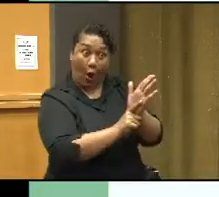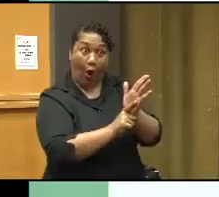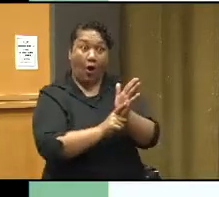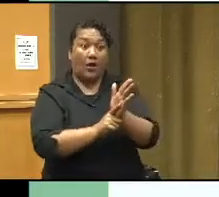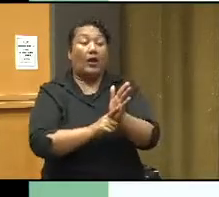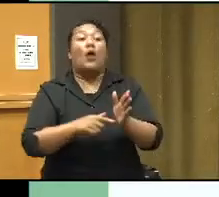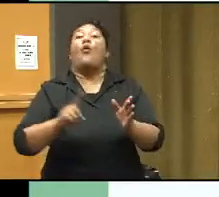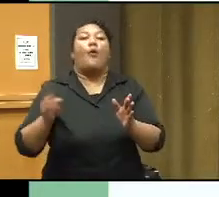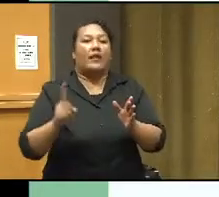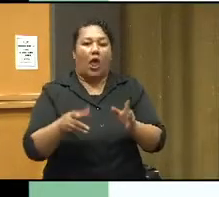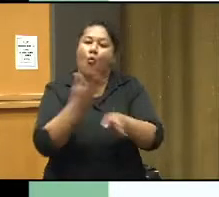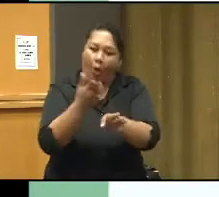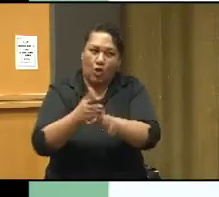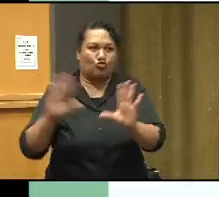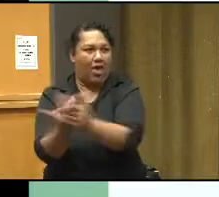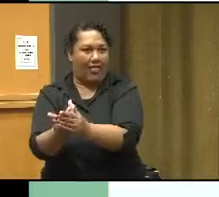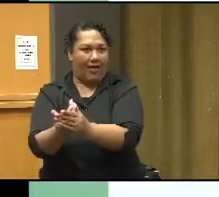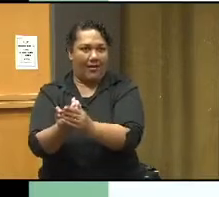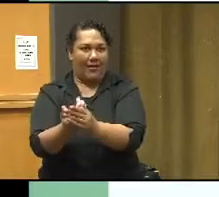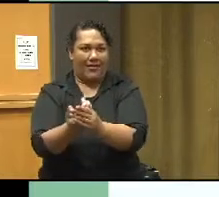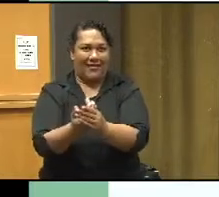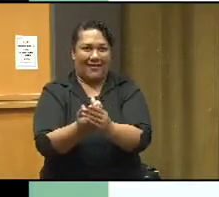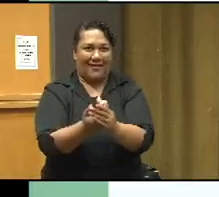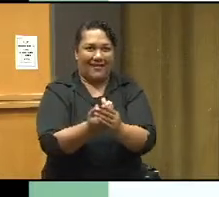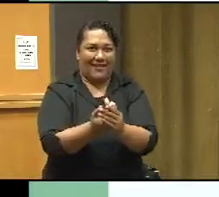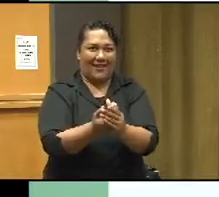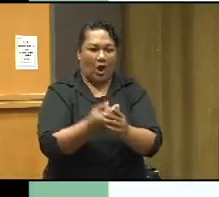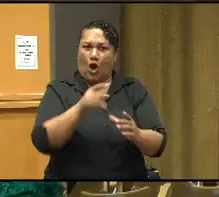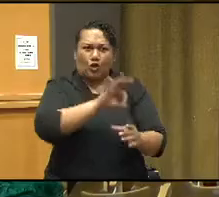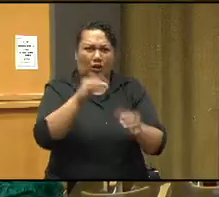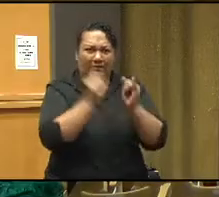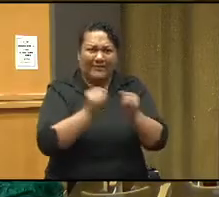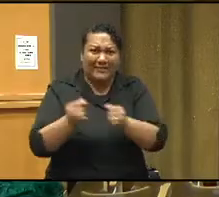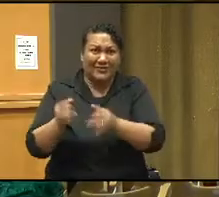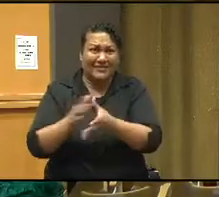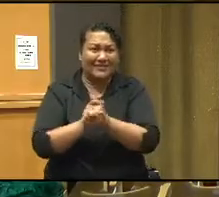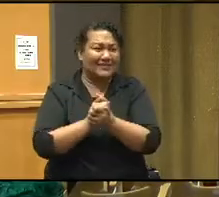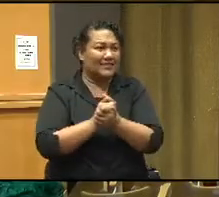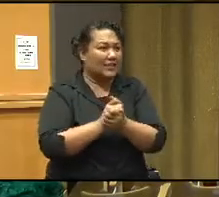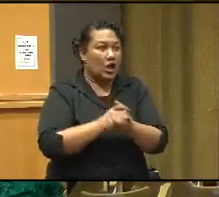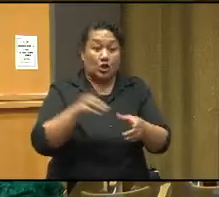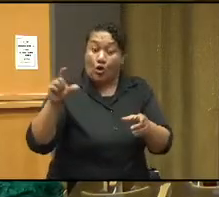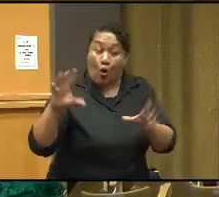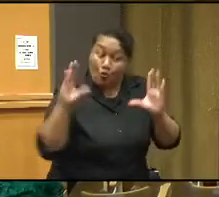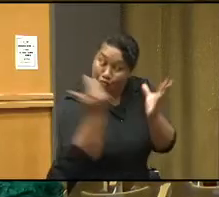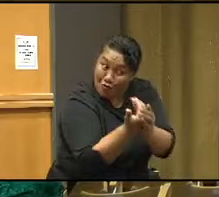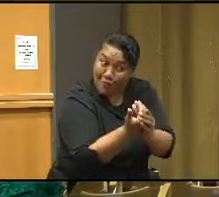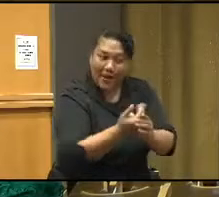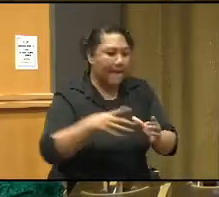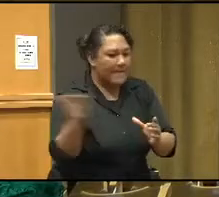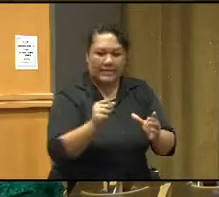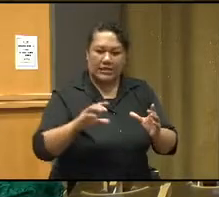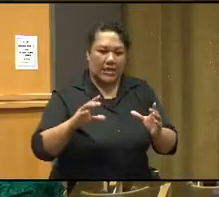maneuver through all the differences, etc., to come up with a very good, a group think or a group